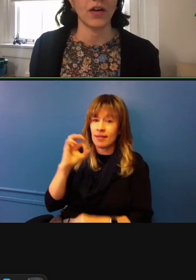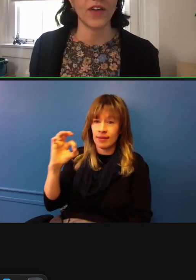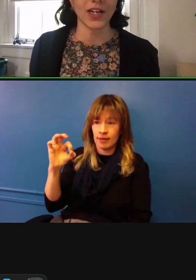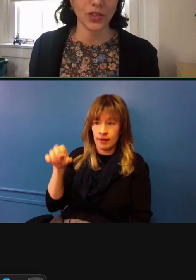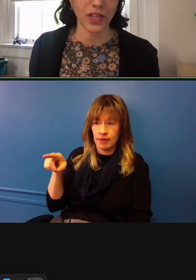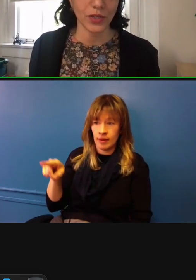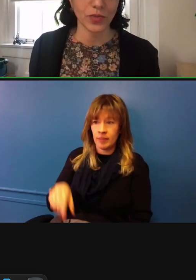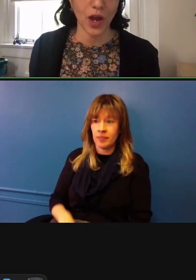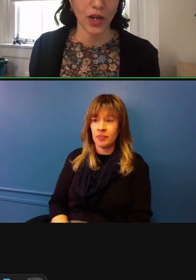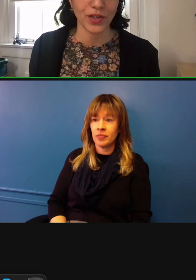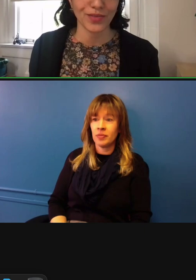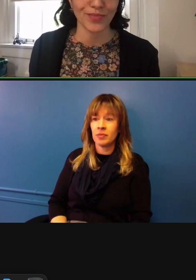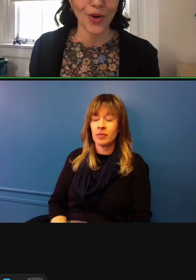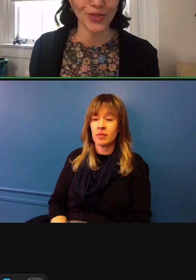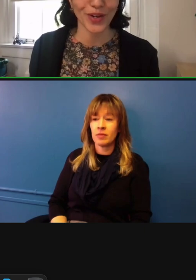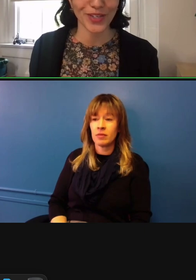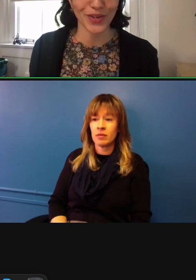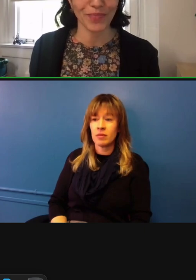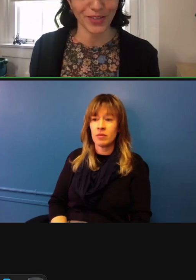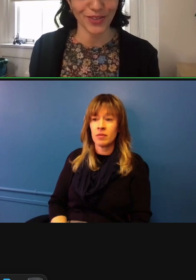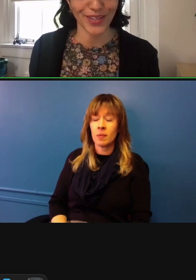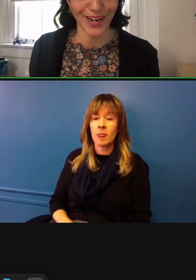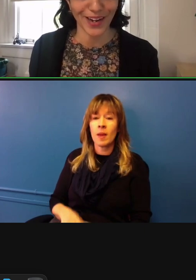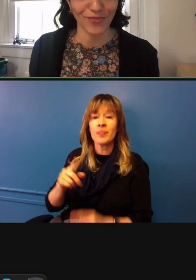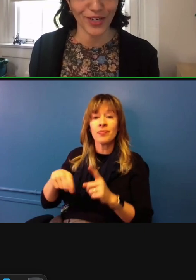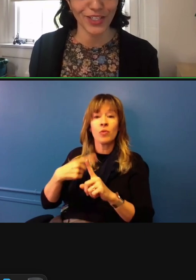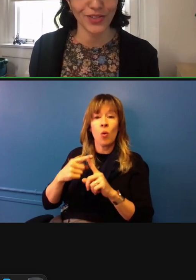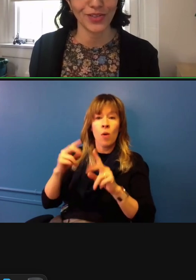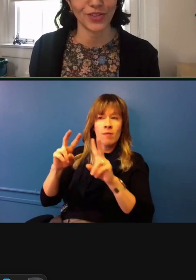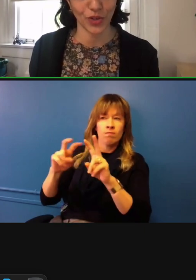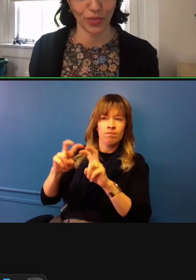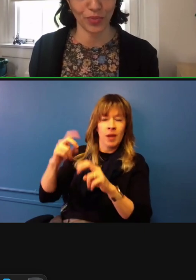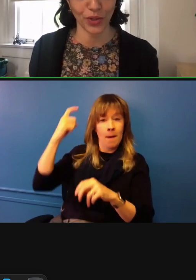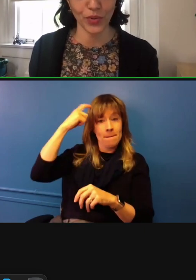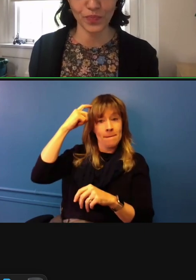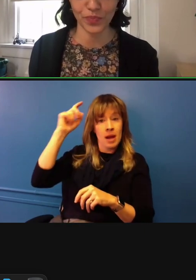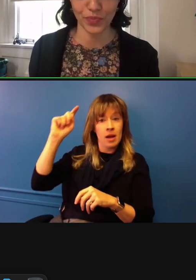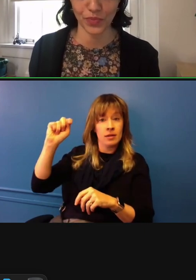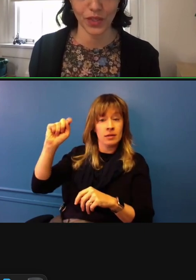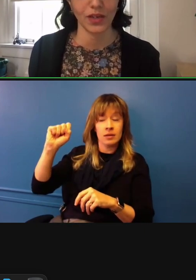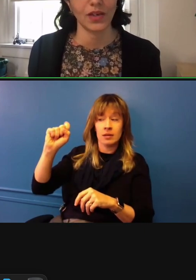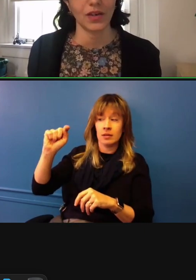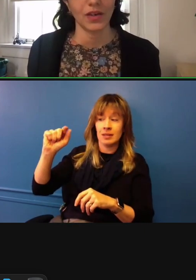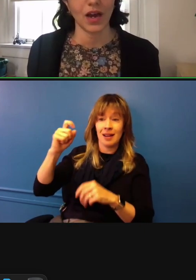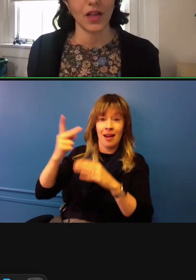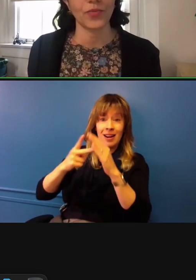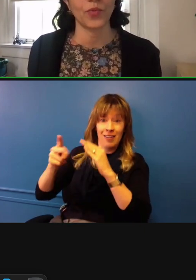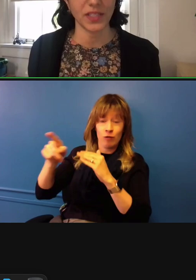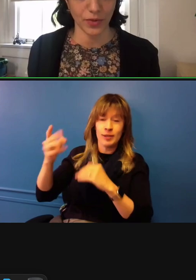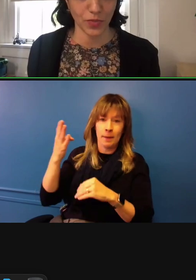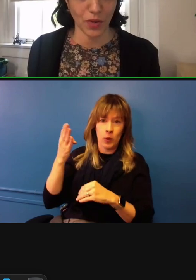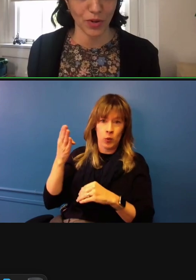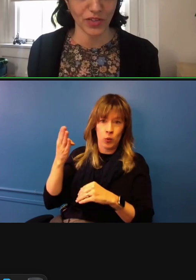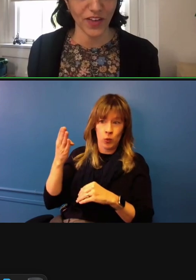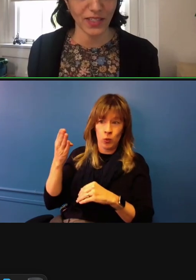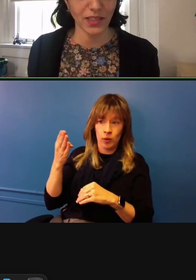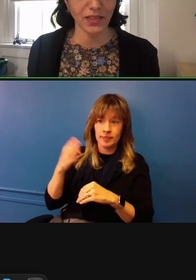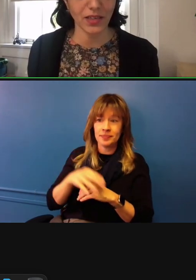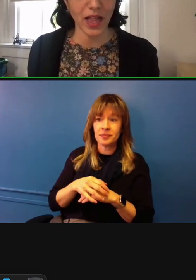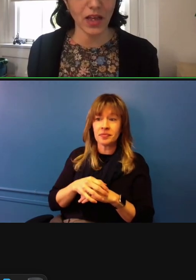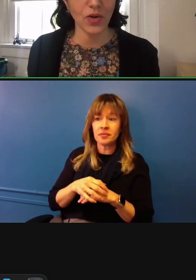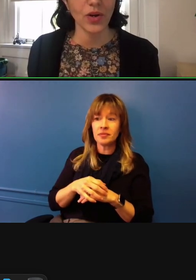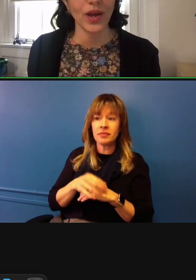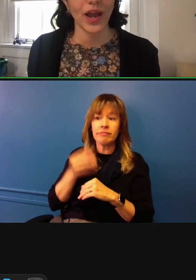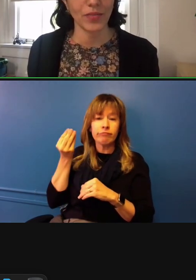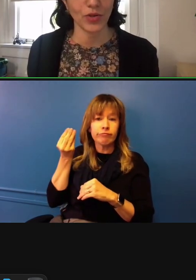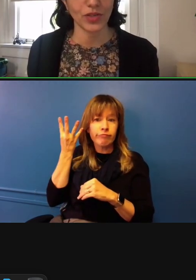The voxels that respond most when doing mental state inference, shown in blue. The ones that respond most to faces